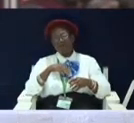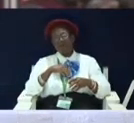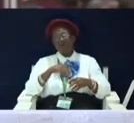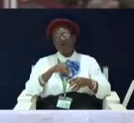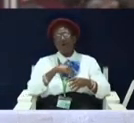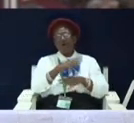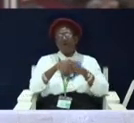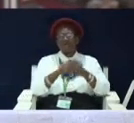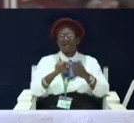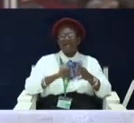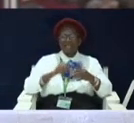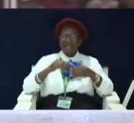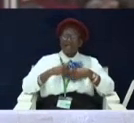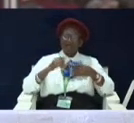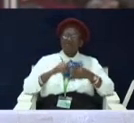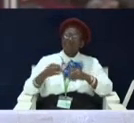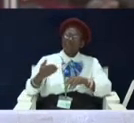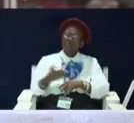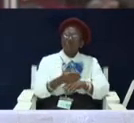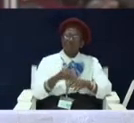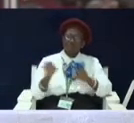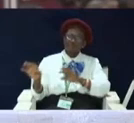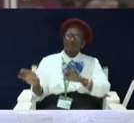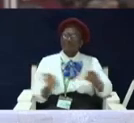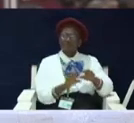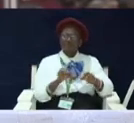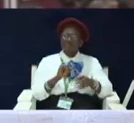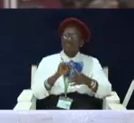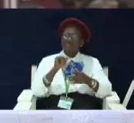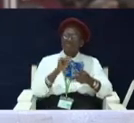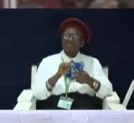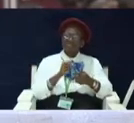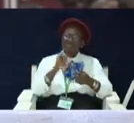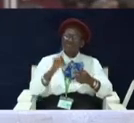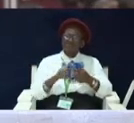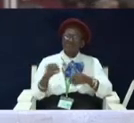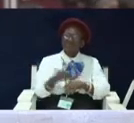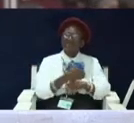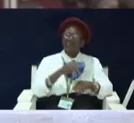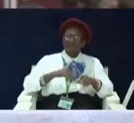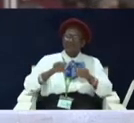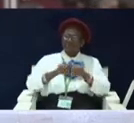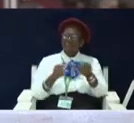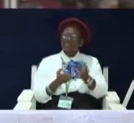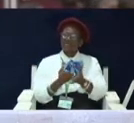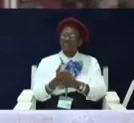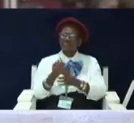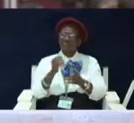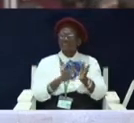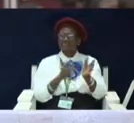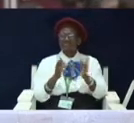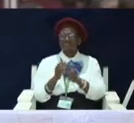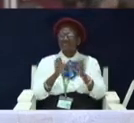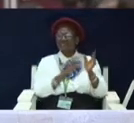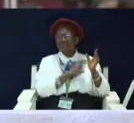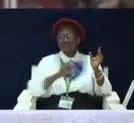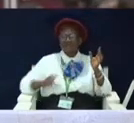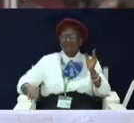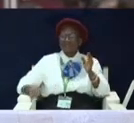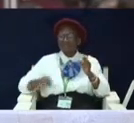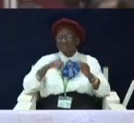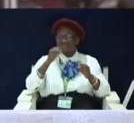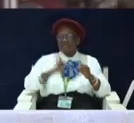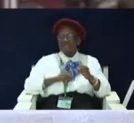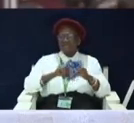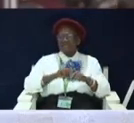I must get my breakthrough today. Jesus Christ, I can't give the bread of children to dogs.